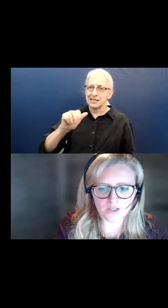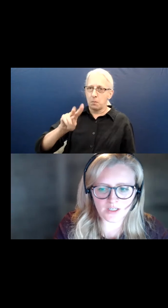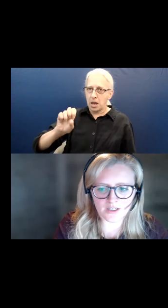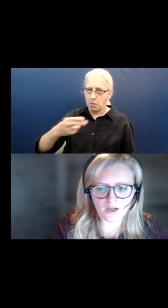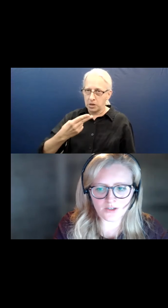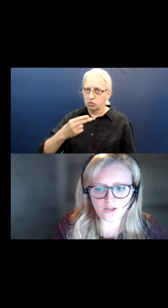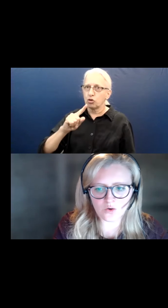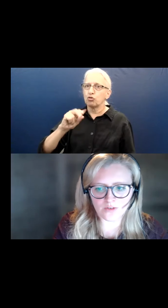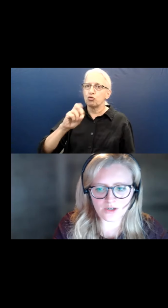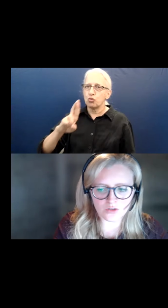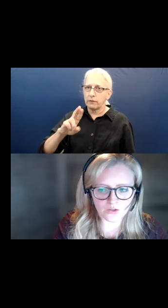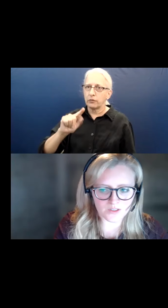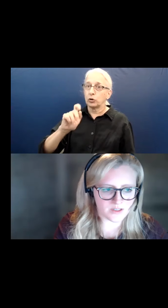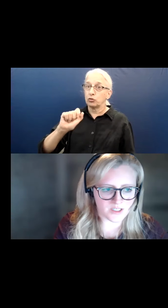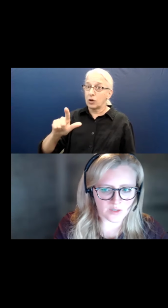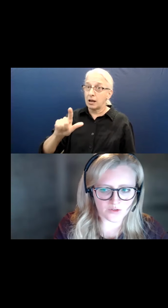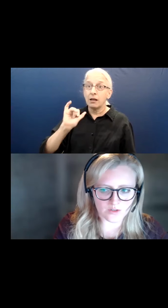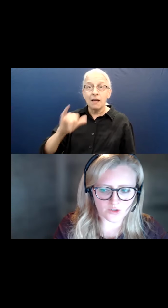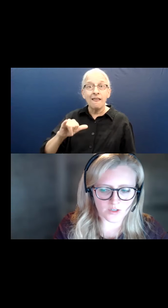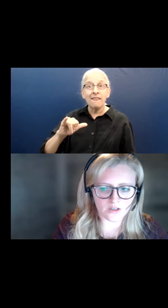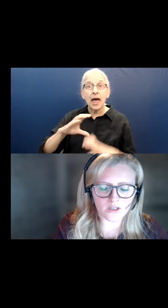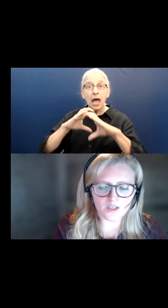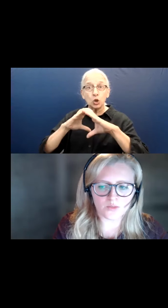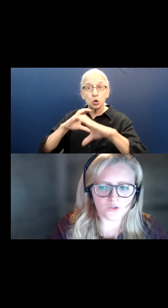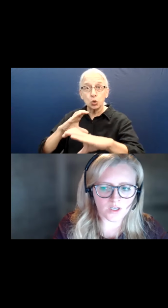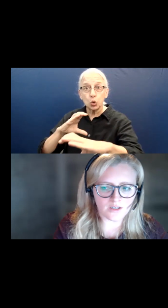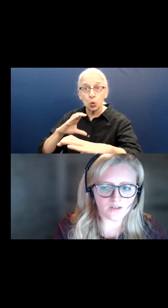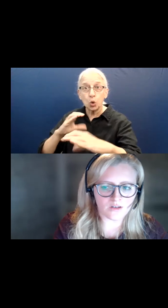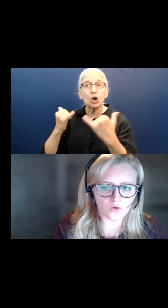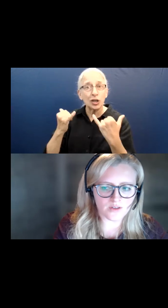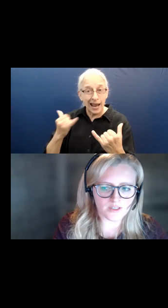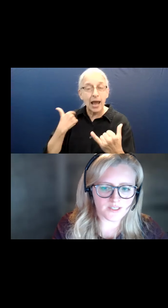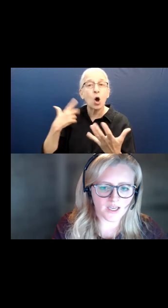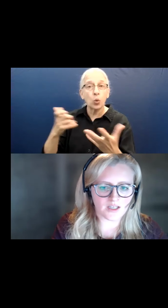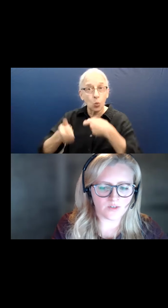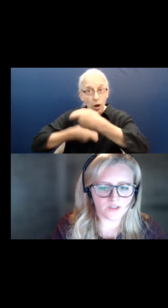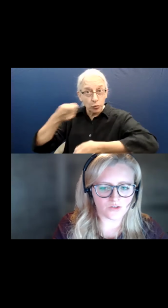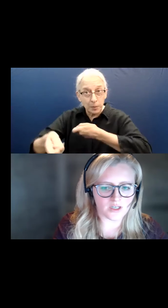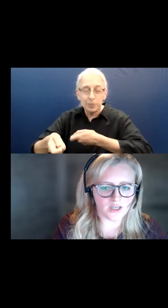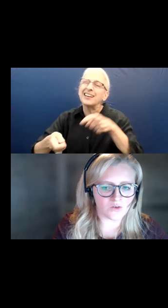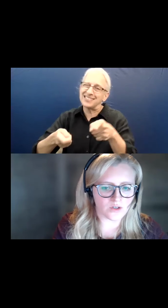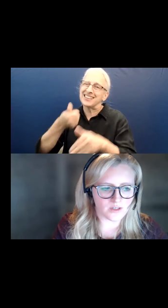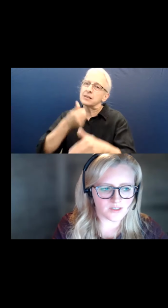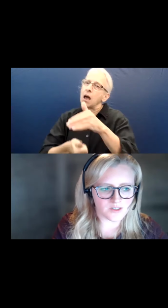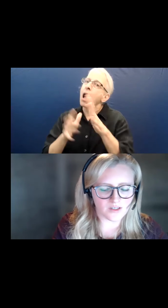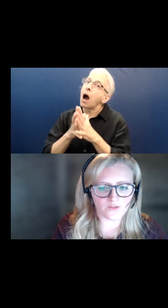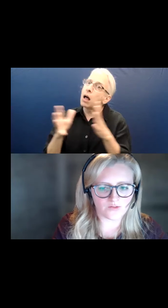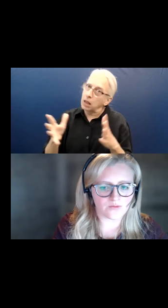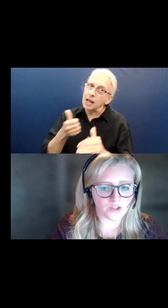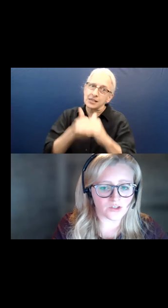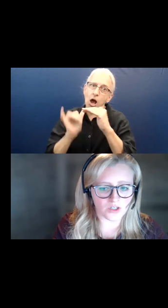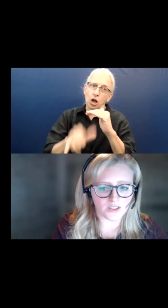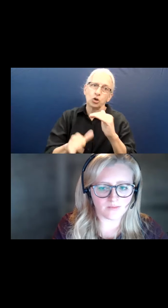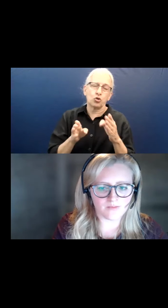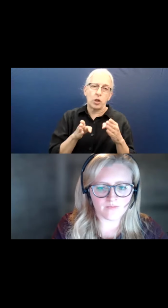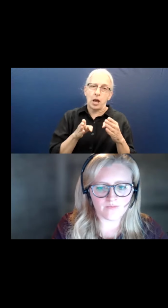is located under or very close to the Sammamish River Trail between Northeast 85th Street and Northeast